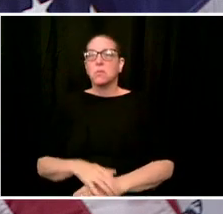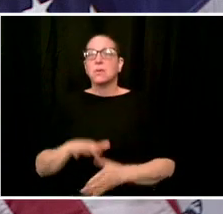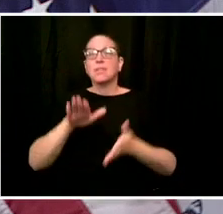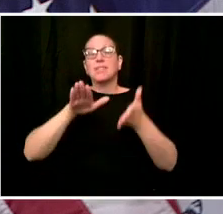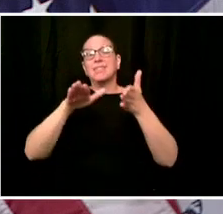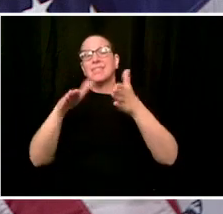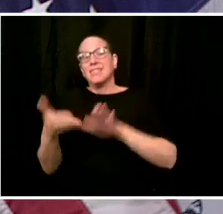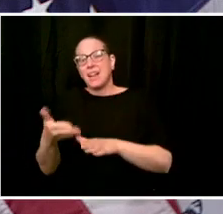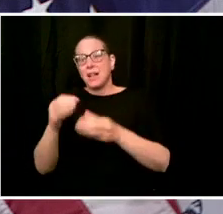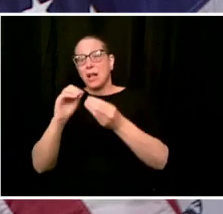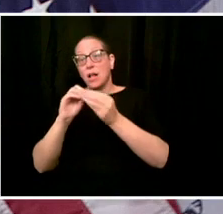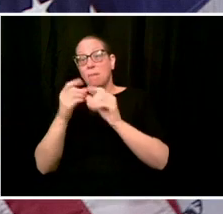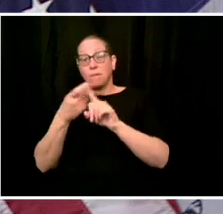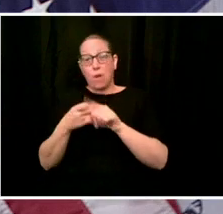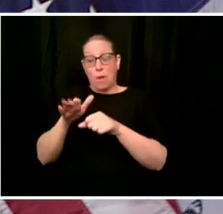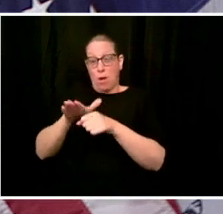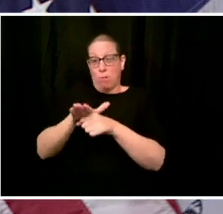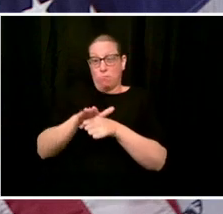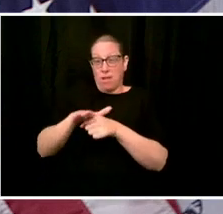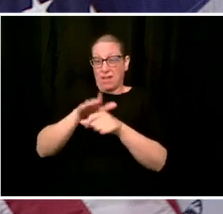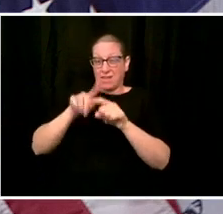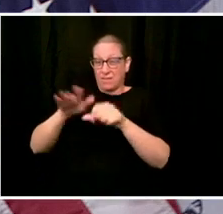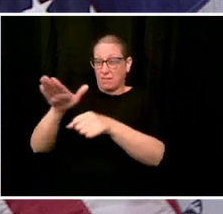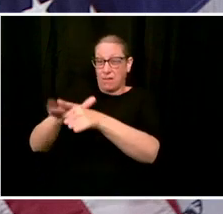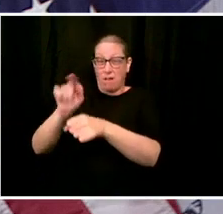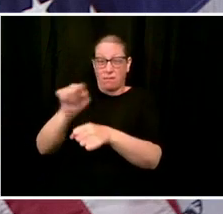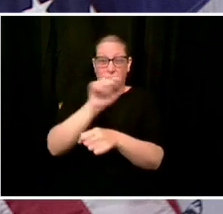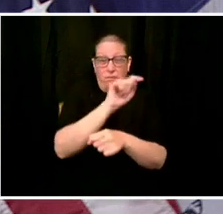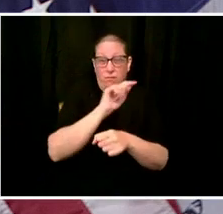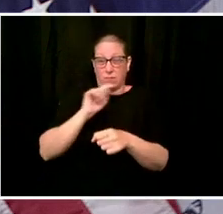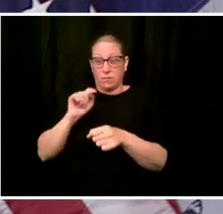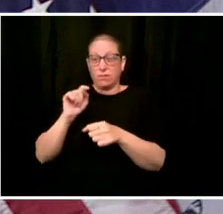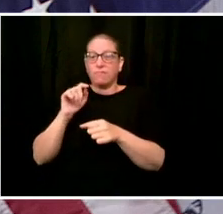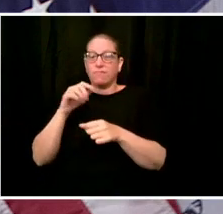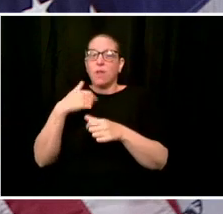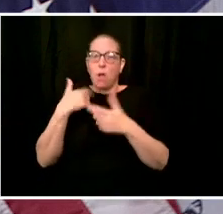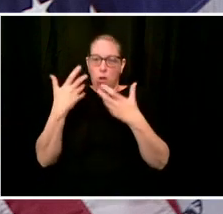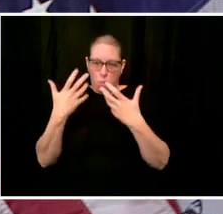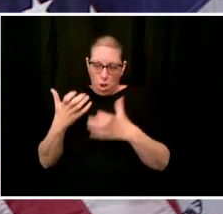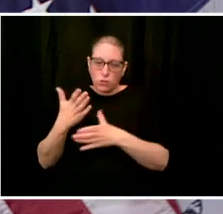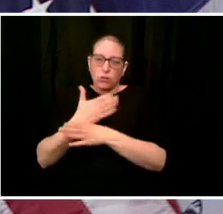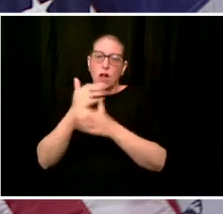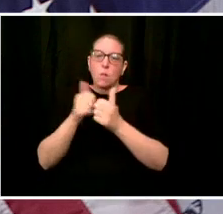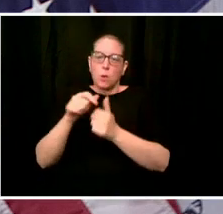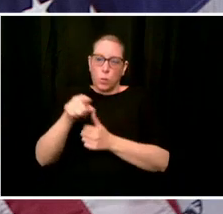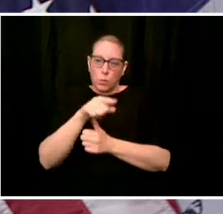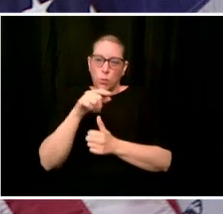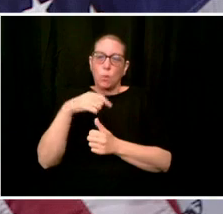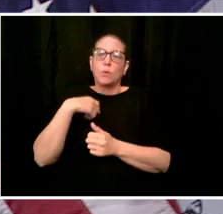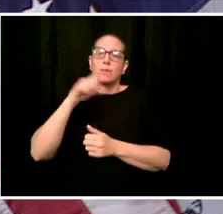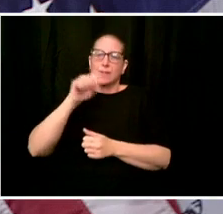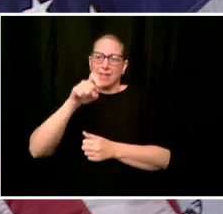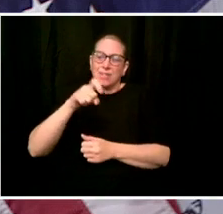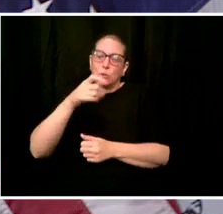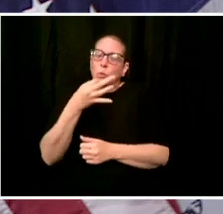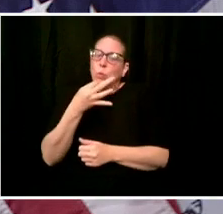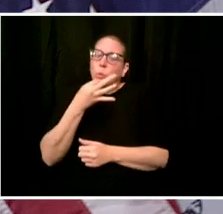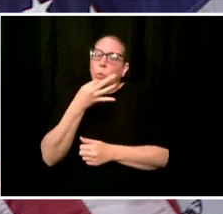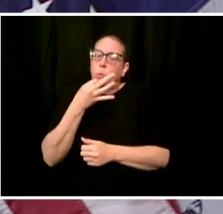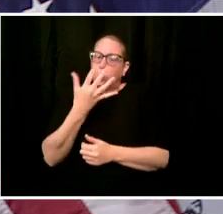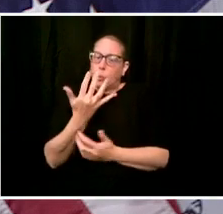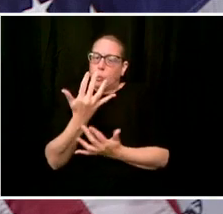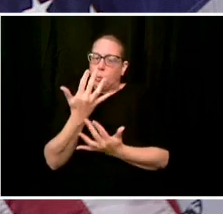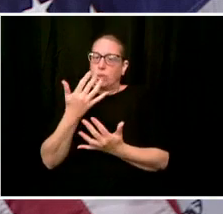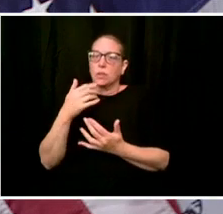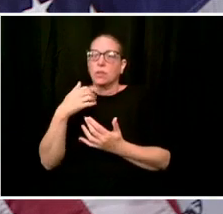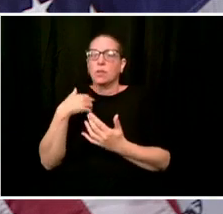to get that out, want to get that out. Again, a very sad topic, but we are going to always provide transparency. Dr. Barbeau, you want to